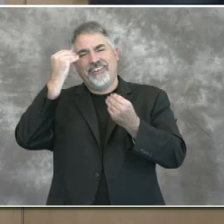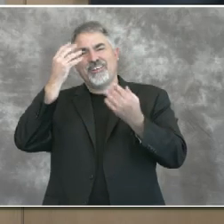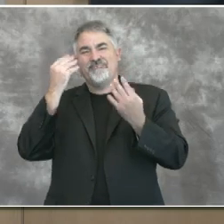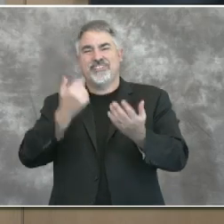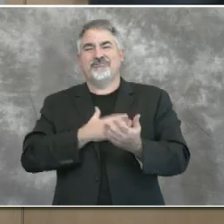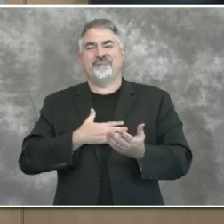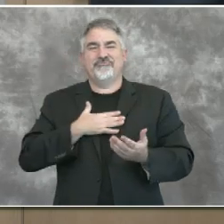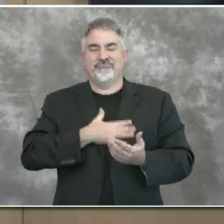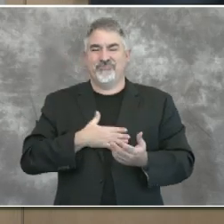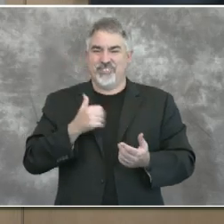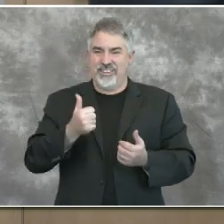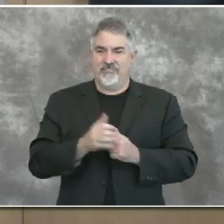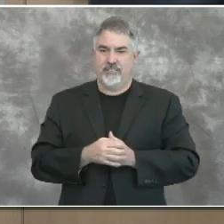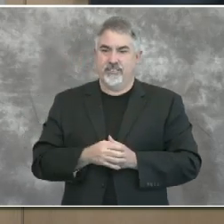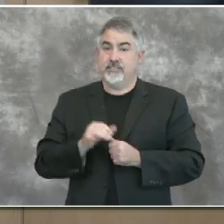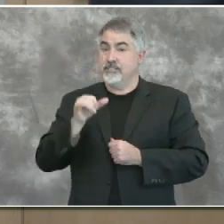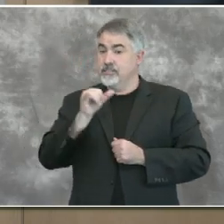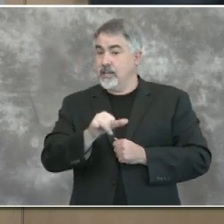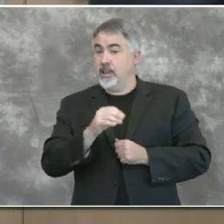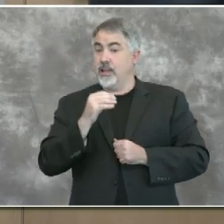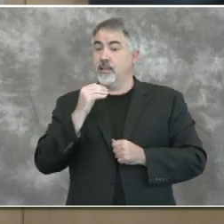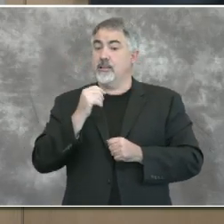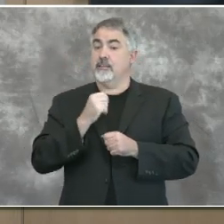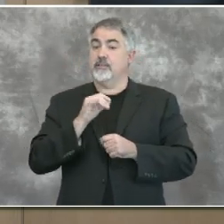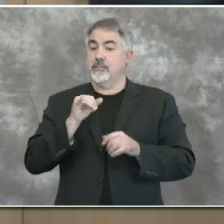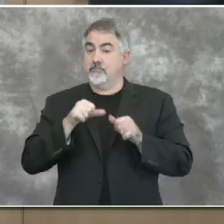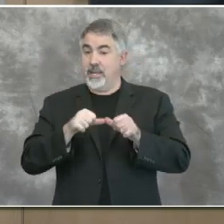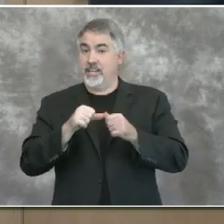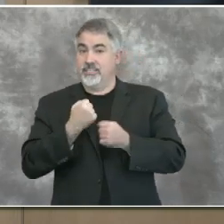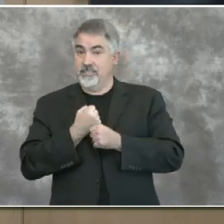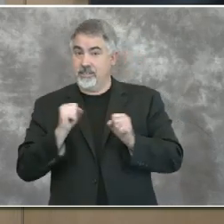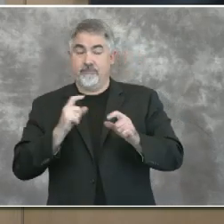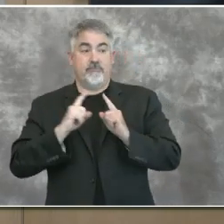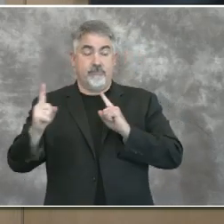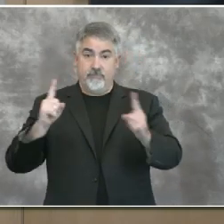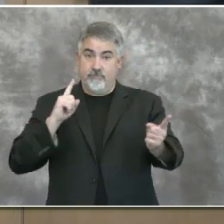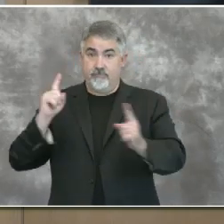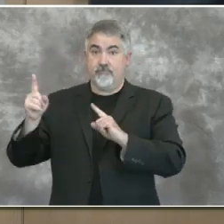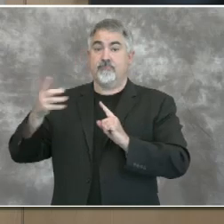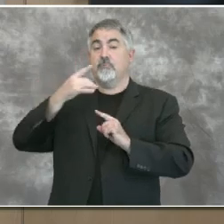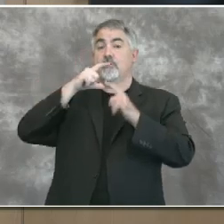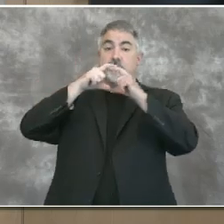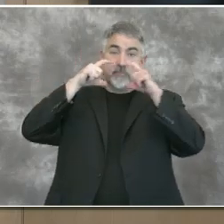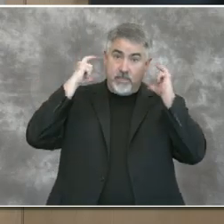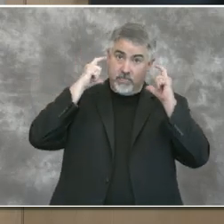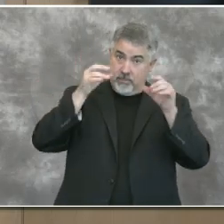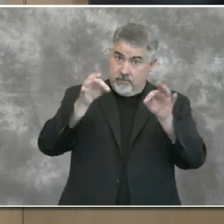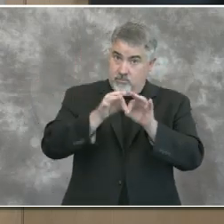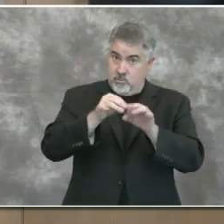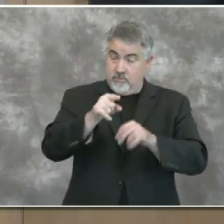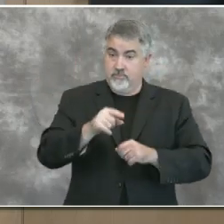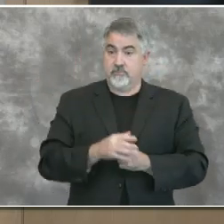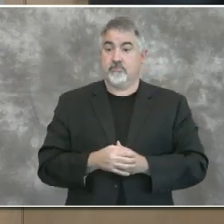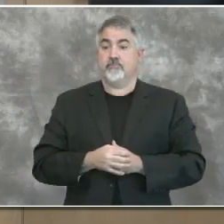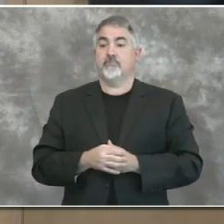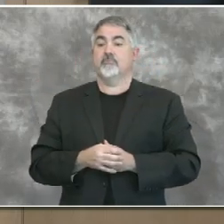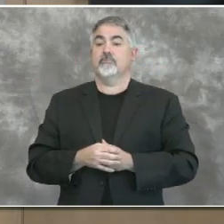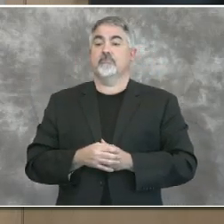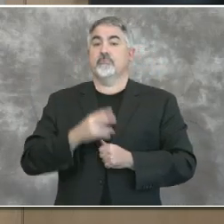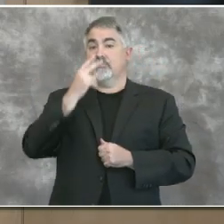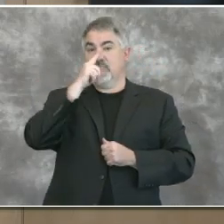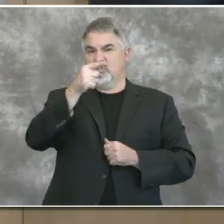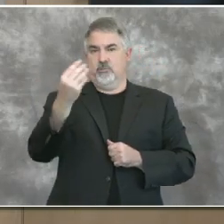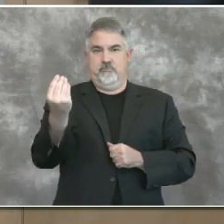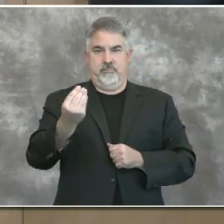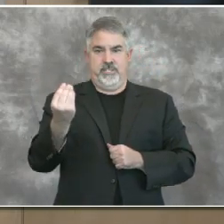in place, maintain space, and cover your face. We'll be back Monday for our regular media briefing. Until then, have a